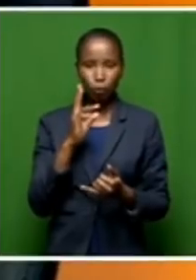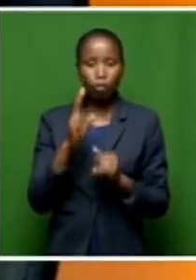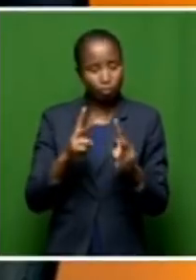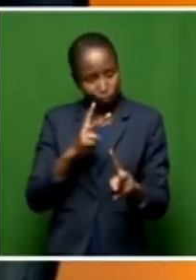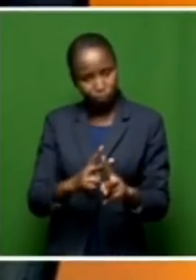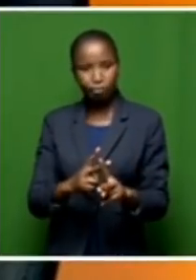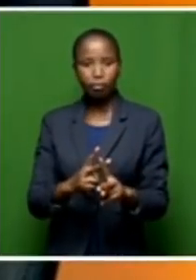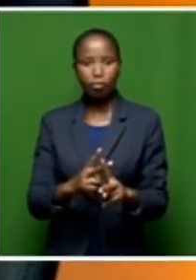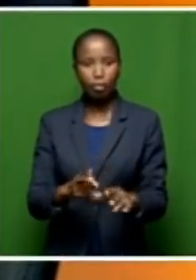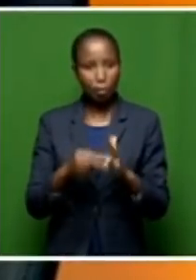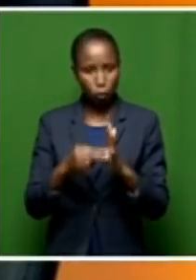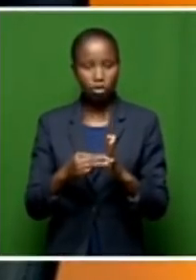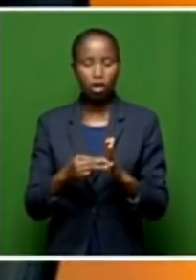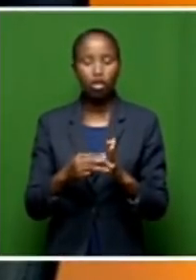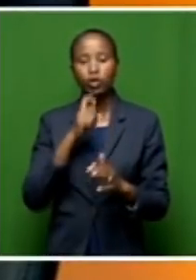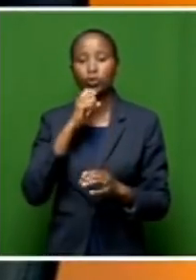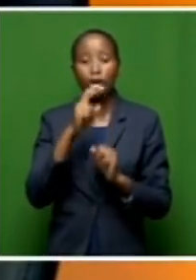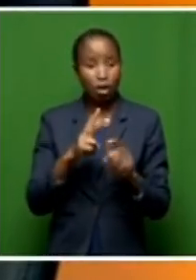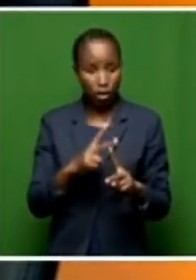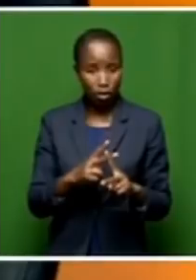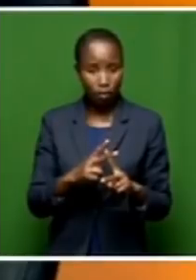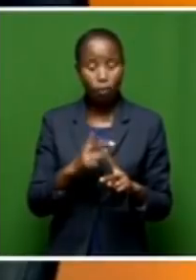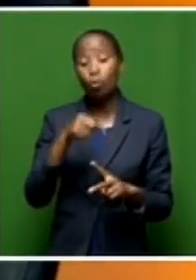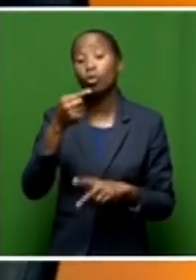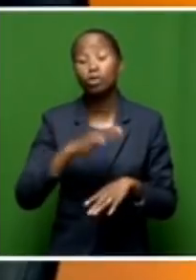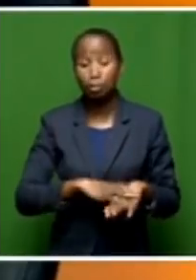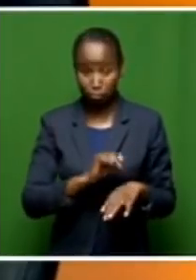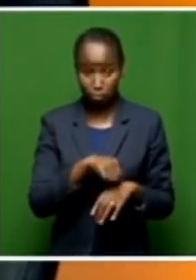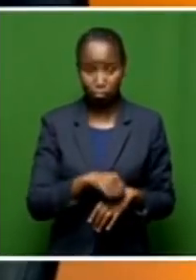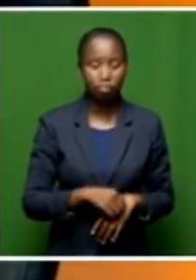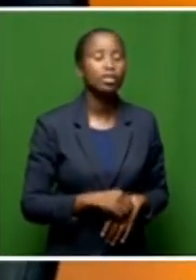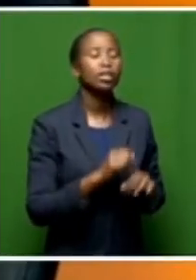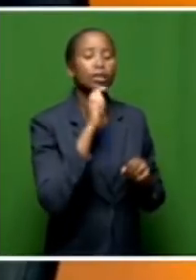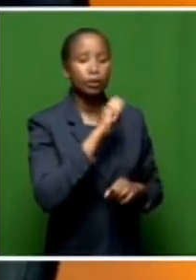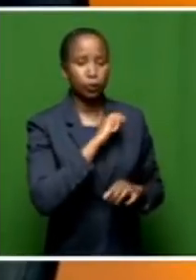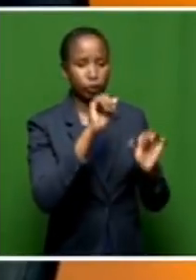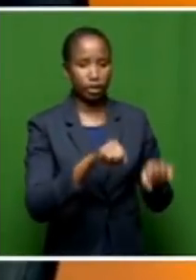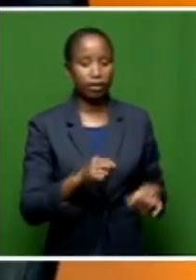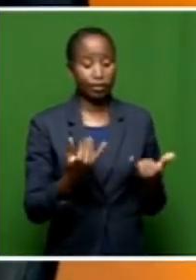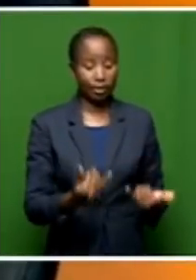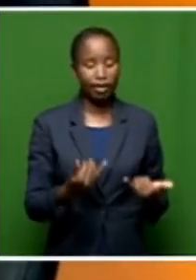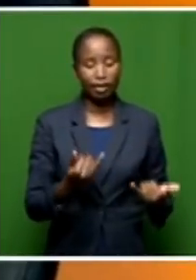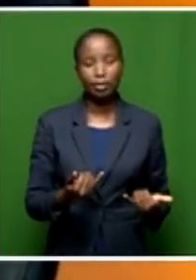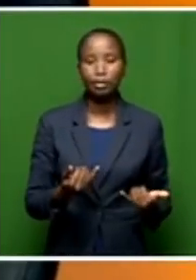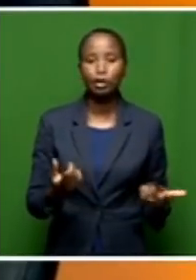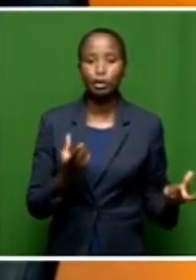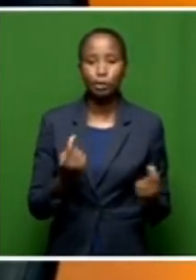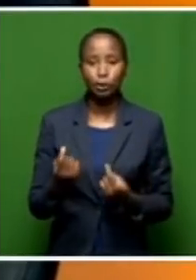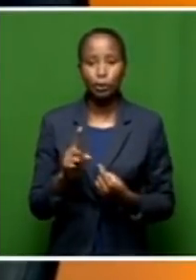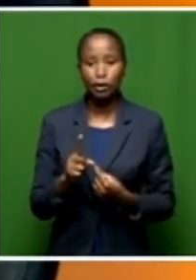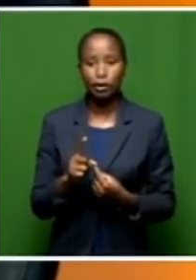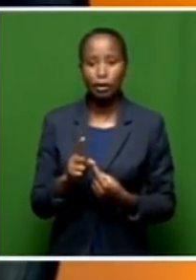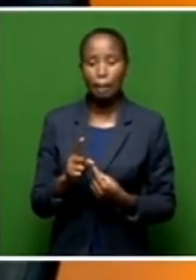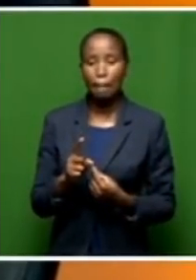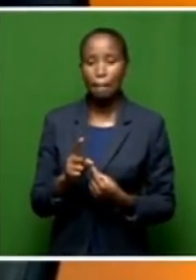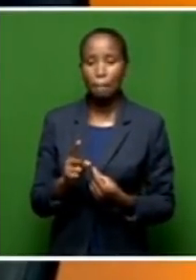that's true. But also at a later stage, we're just setting up our dashboard. But at a later